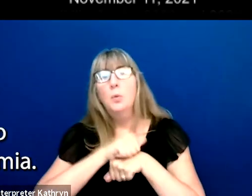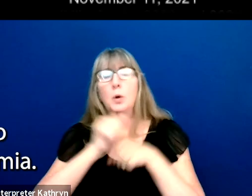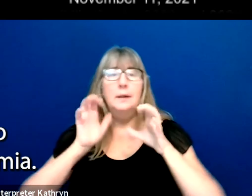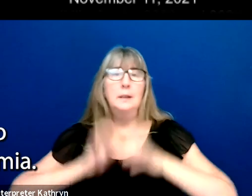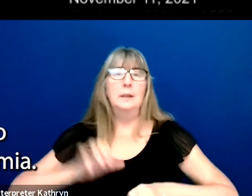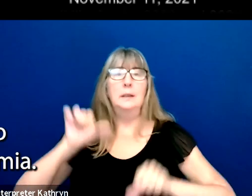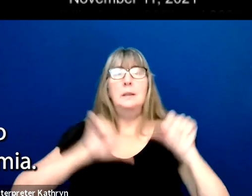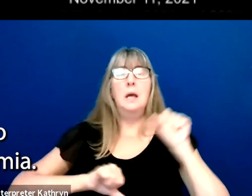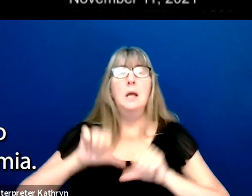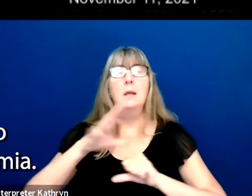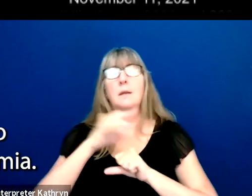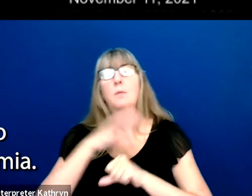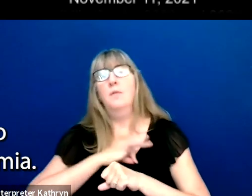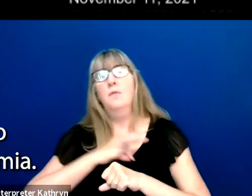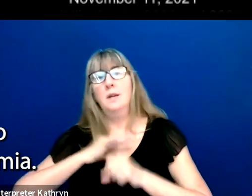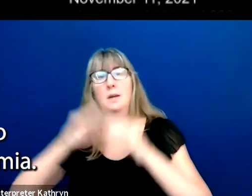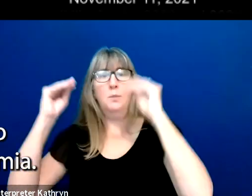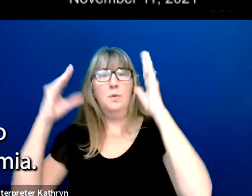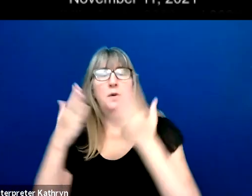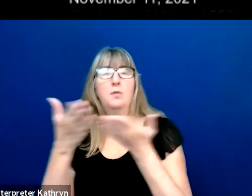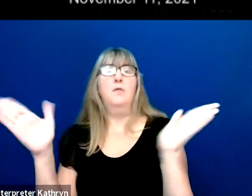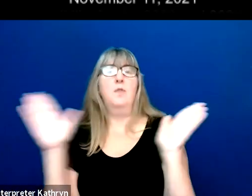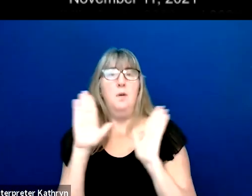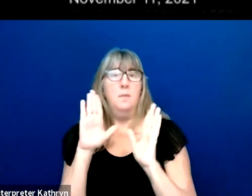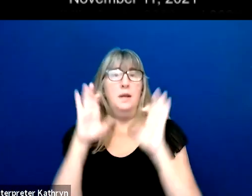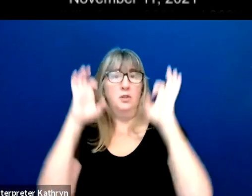as opposed to with faculty and professors from academia?